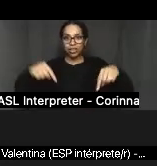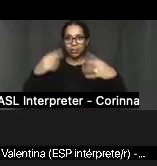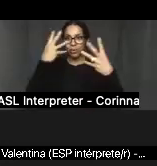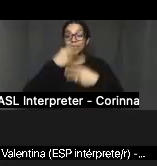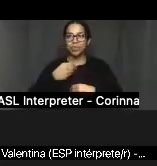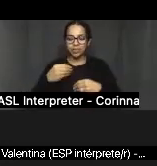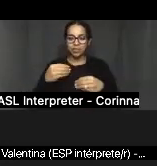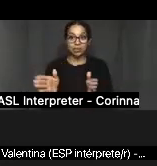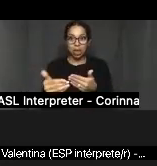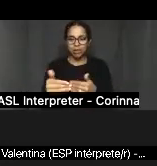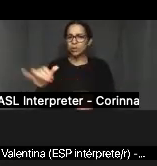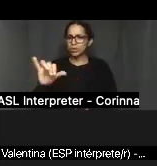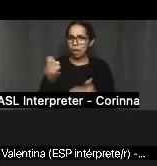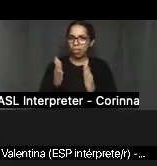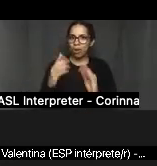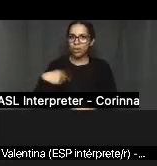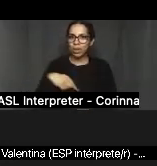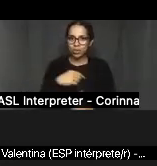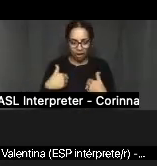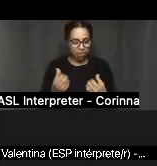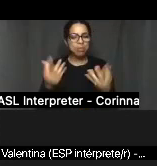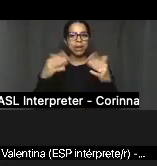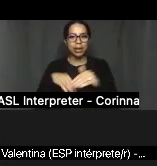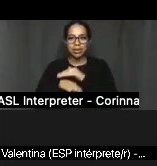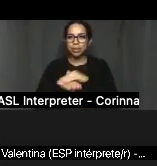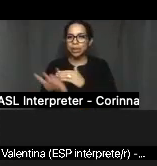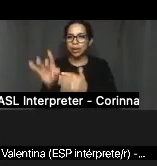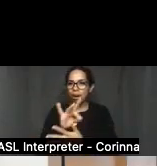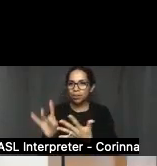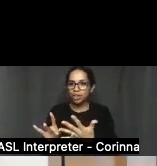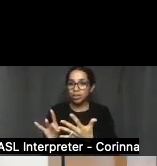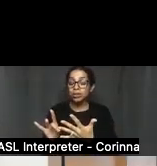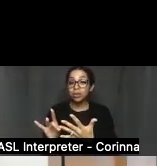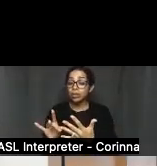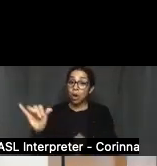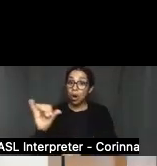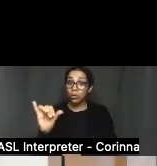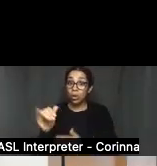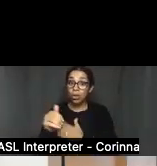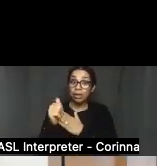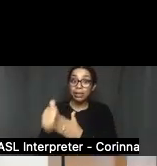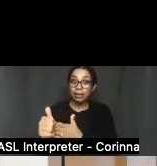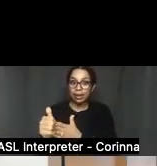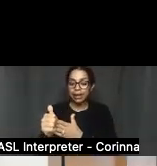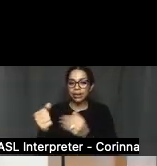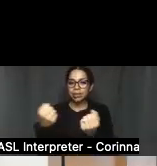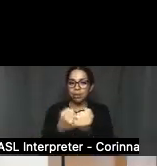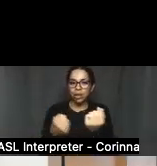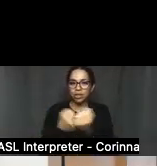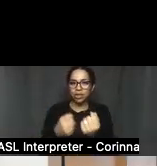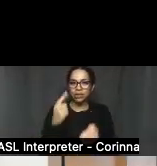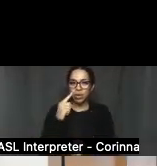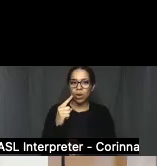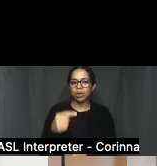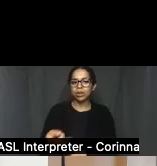have many accessibility options. But they're also the lead sponsor of the CHAZ, and they have been for the last 2 CHAZ cycles, so